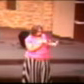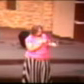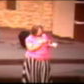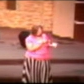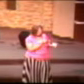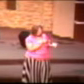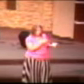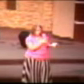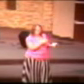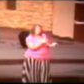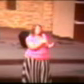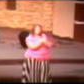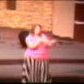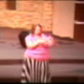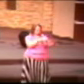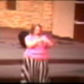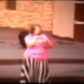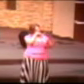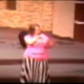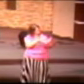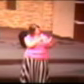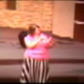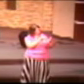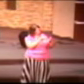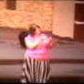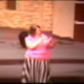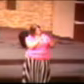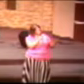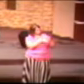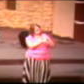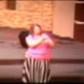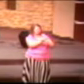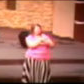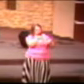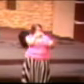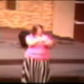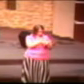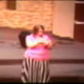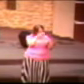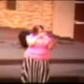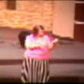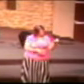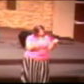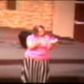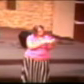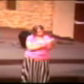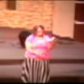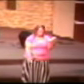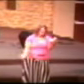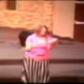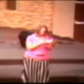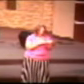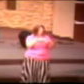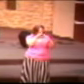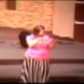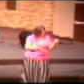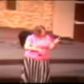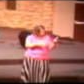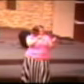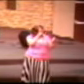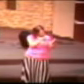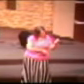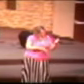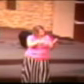go back to Acts chapter 2, get on your knees and read it over and over and over again and